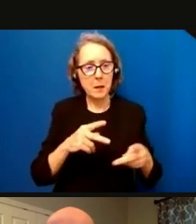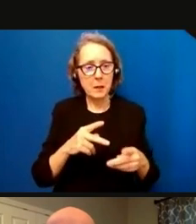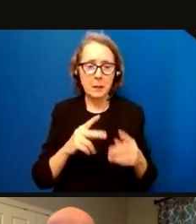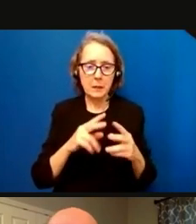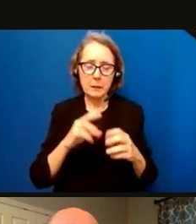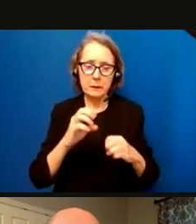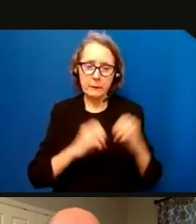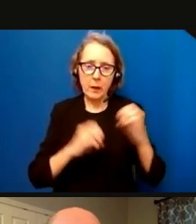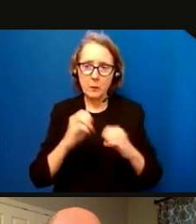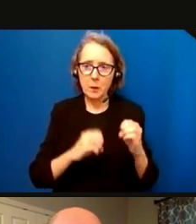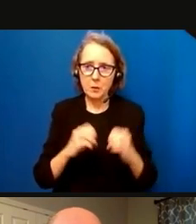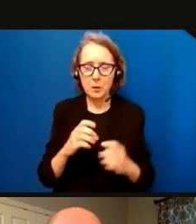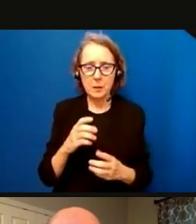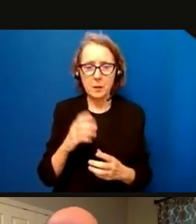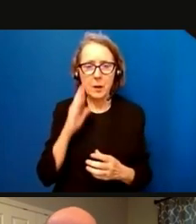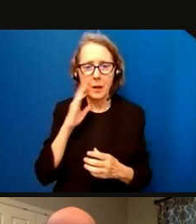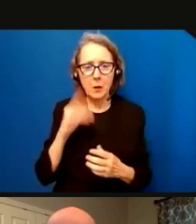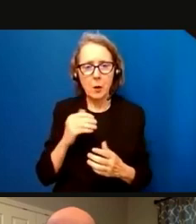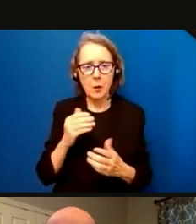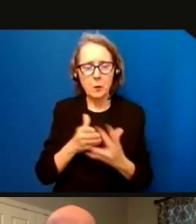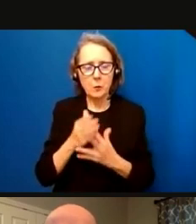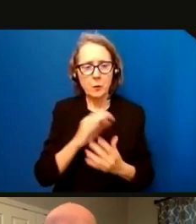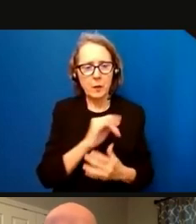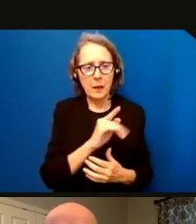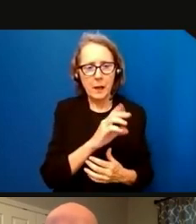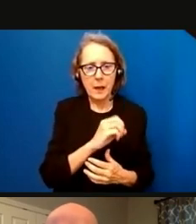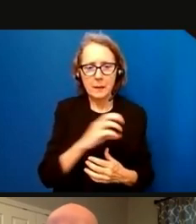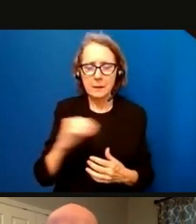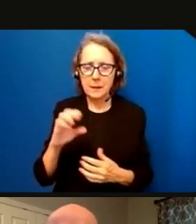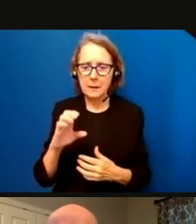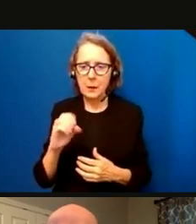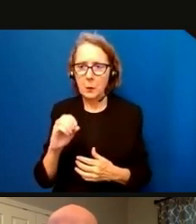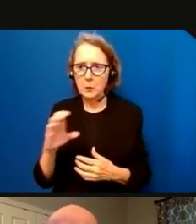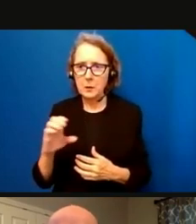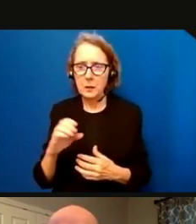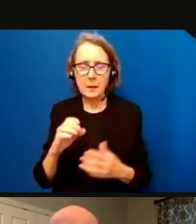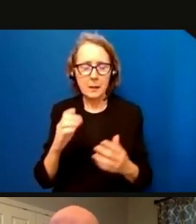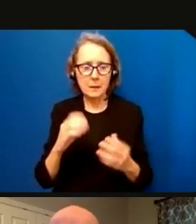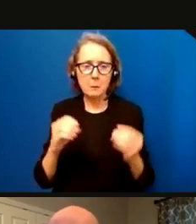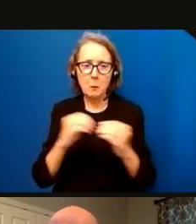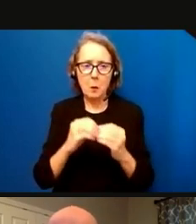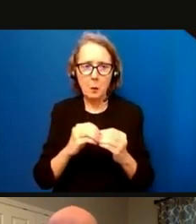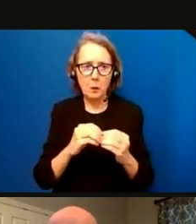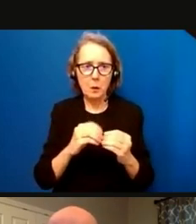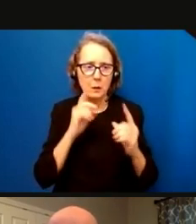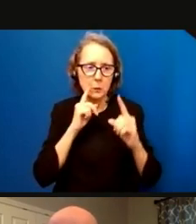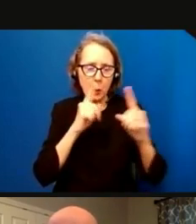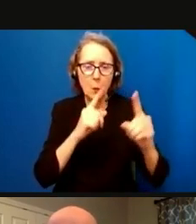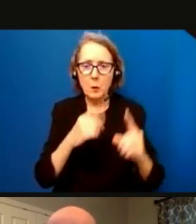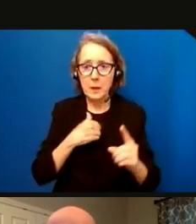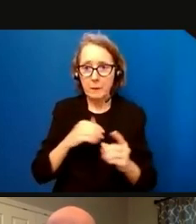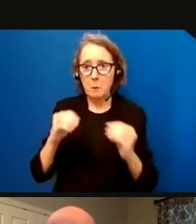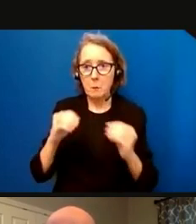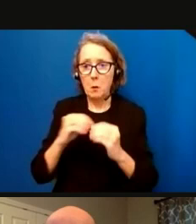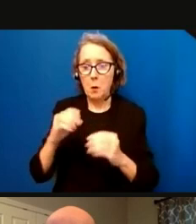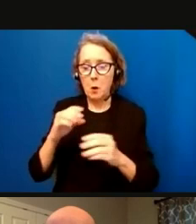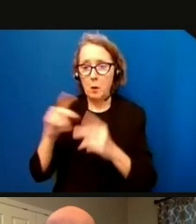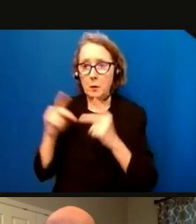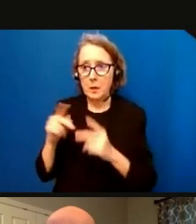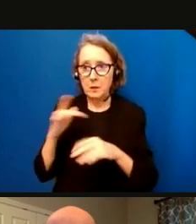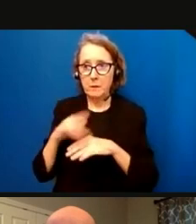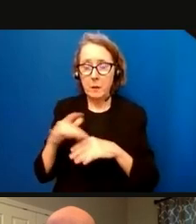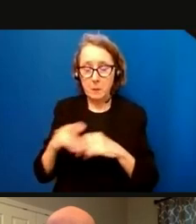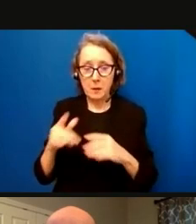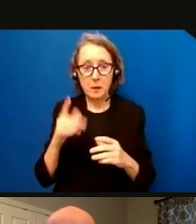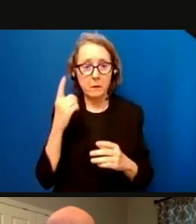and COC, that is a big conversation, is to get more and more locations available to be able to make those assessments